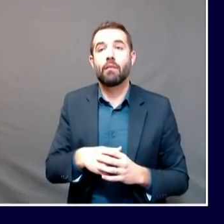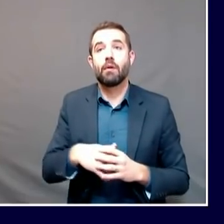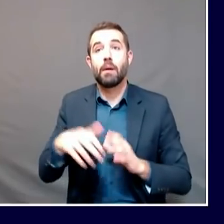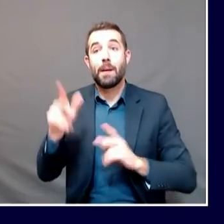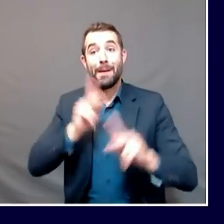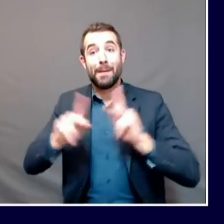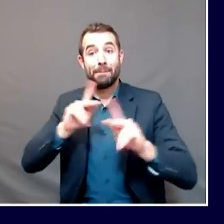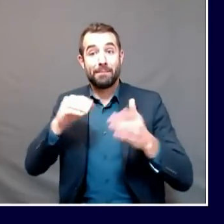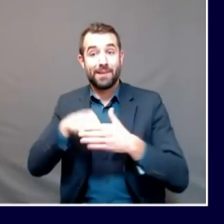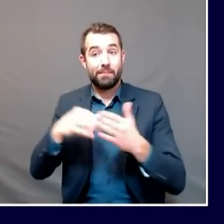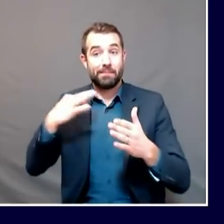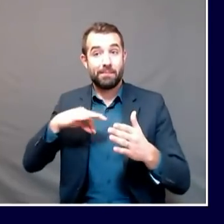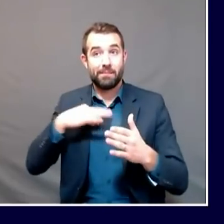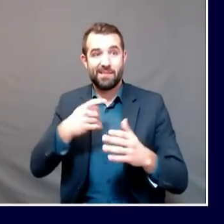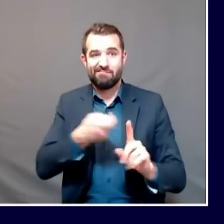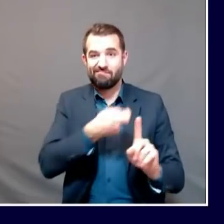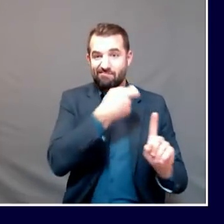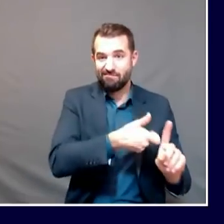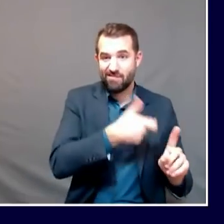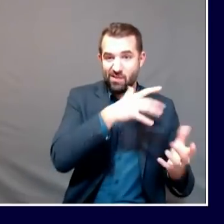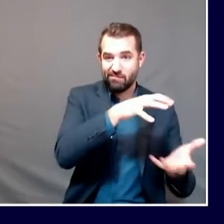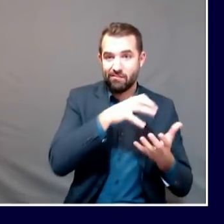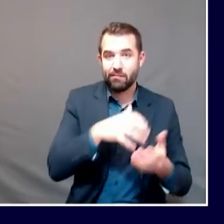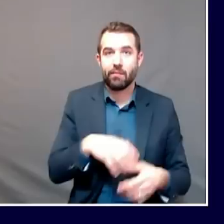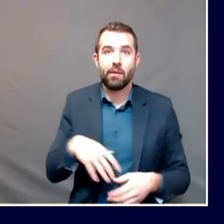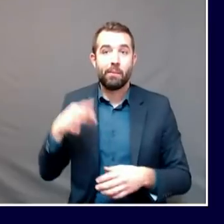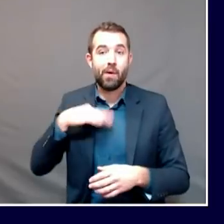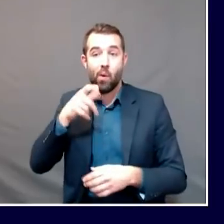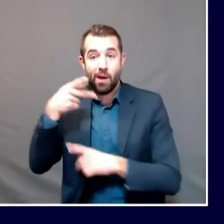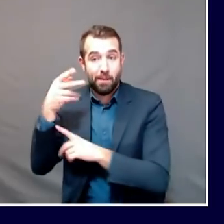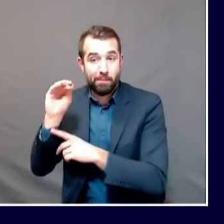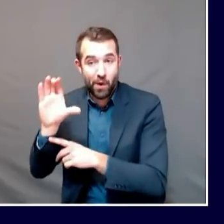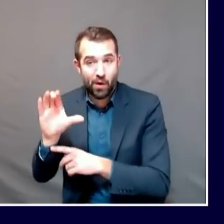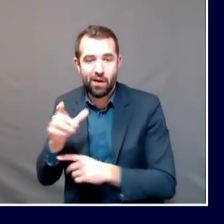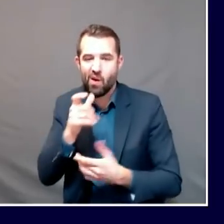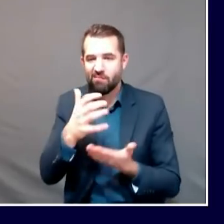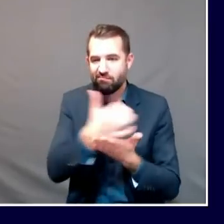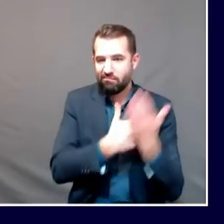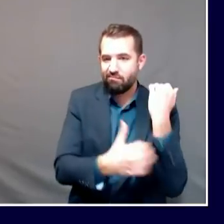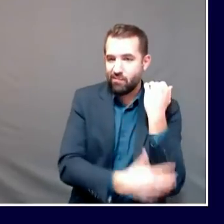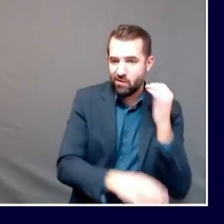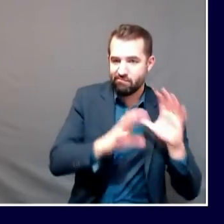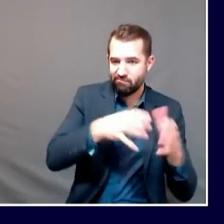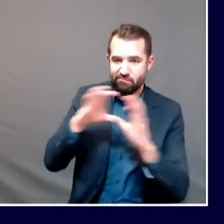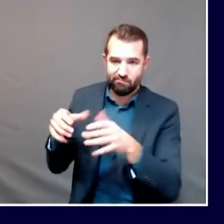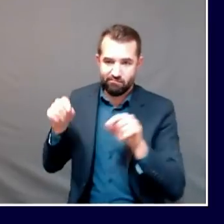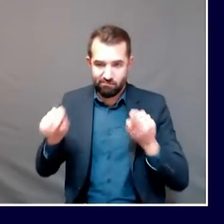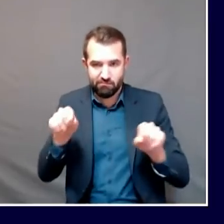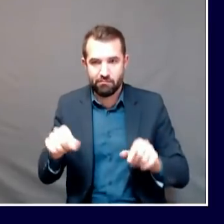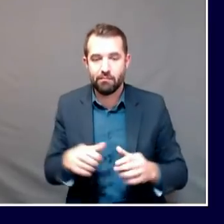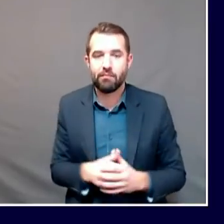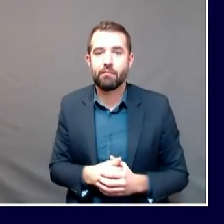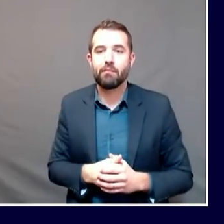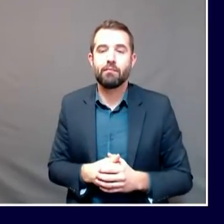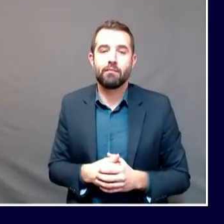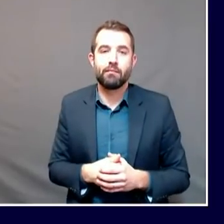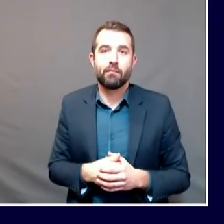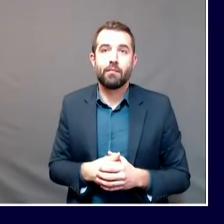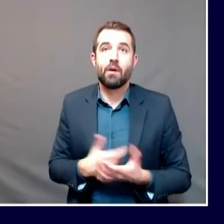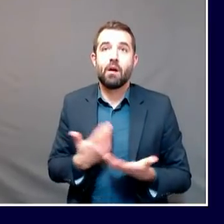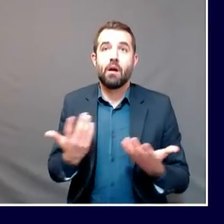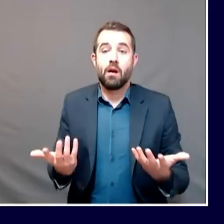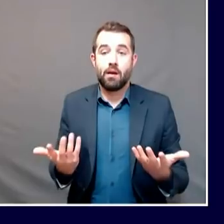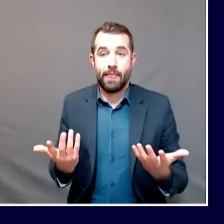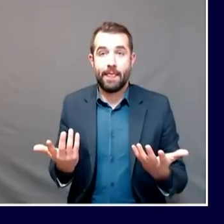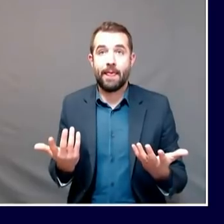thus far with respect to things like testing is that it may not be sufficient to have the